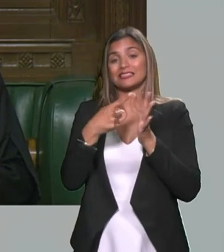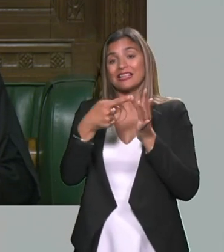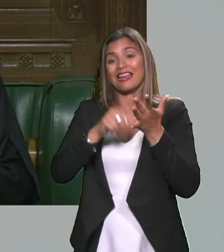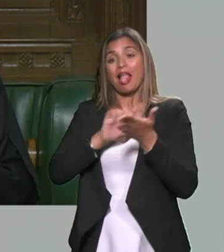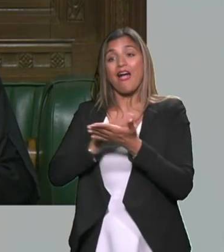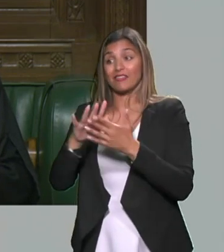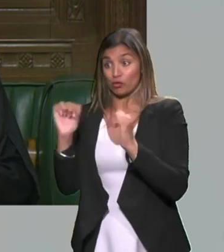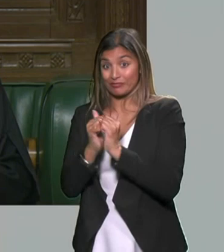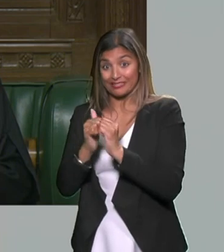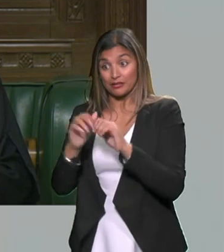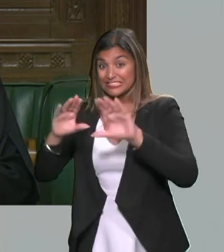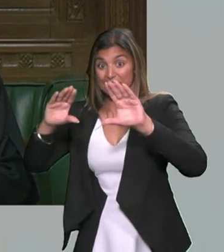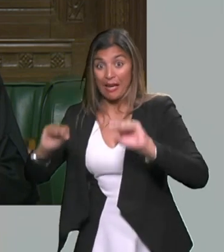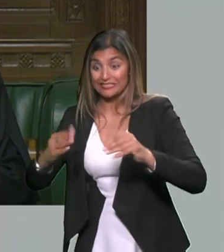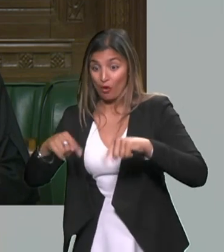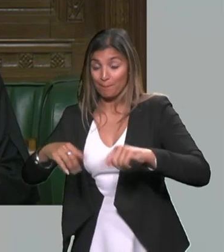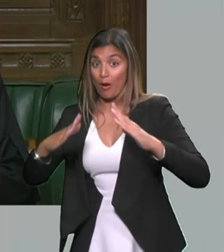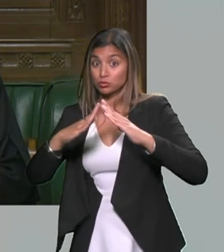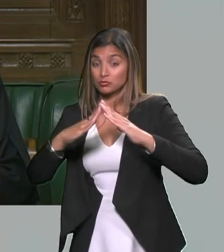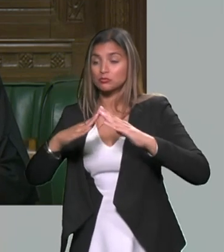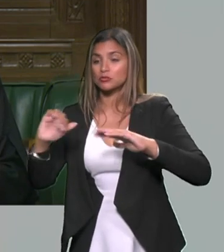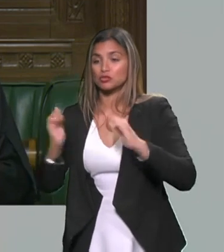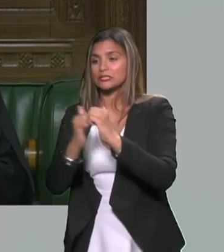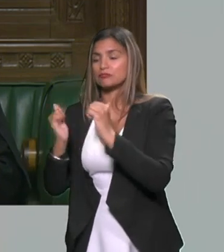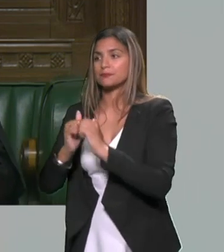aye. Aye! Of the contrary, no.